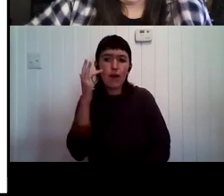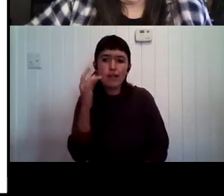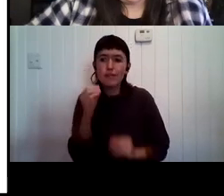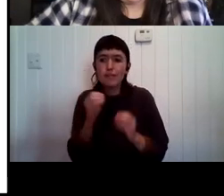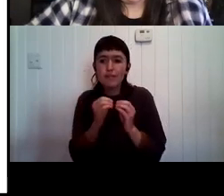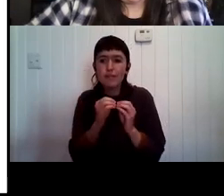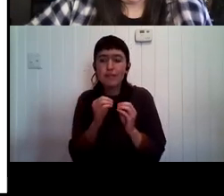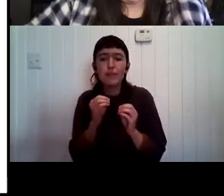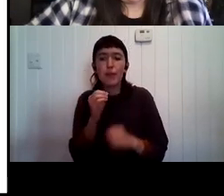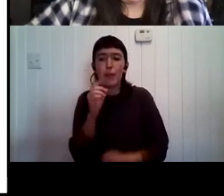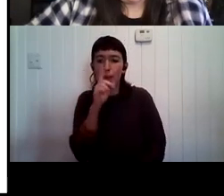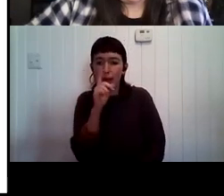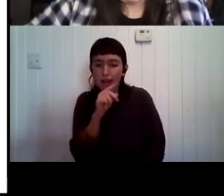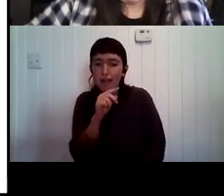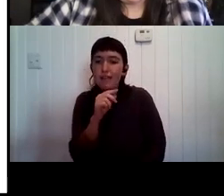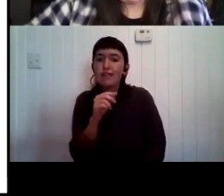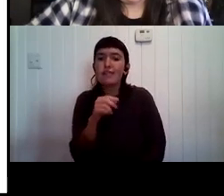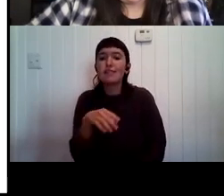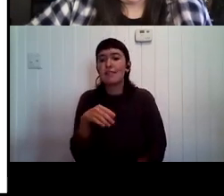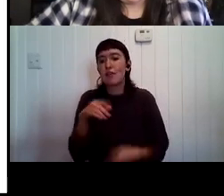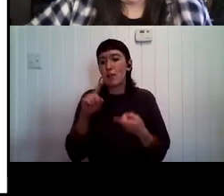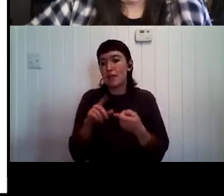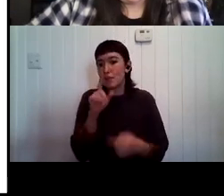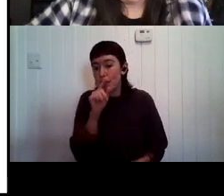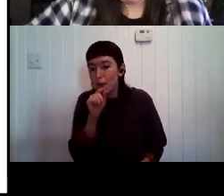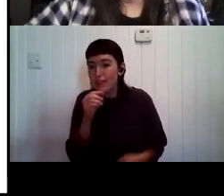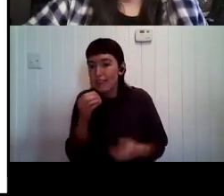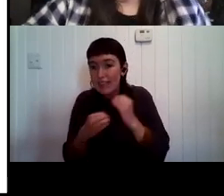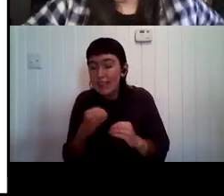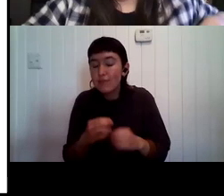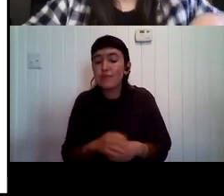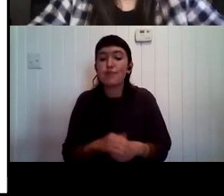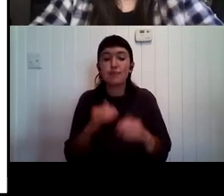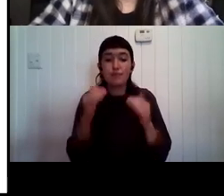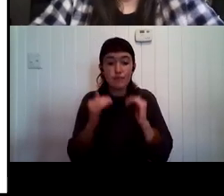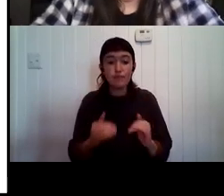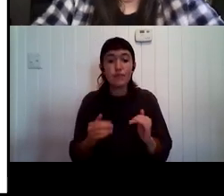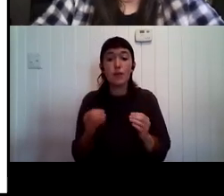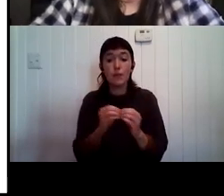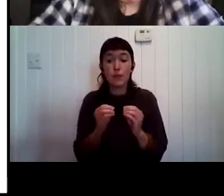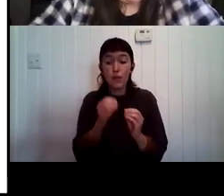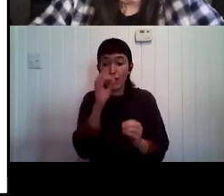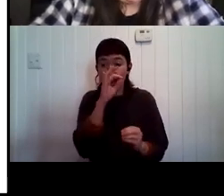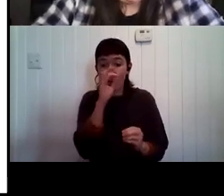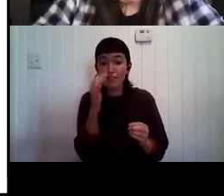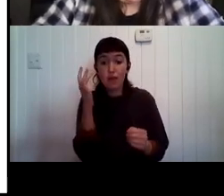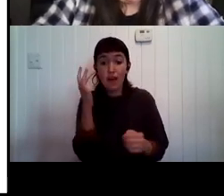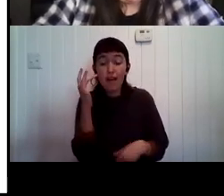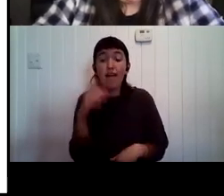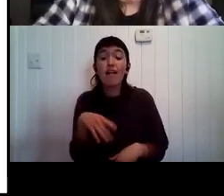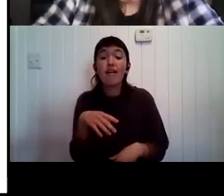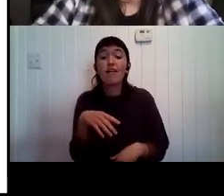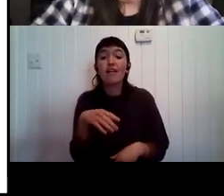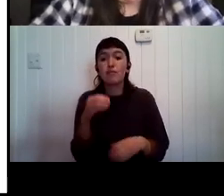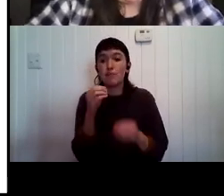more foxes? Because there are more mice. And why are there more wild animals in human areas? It's because the